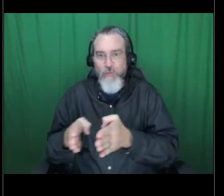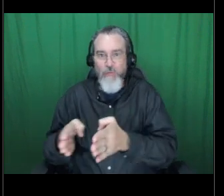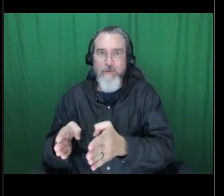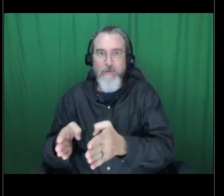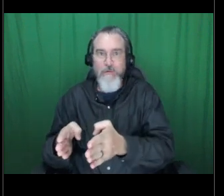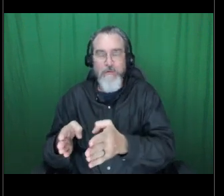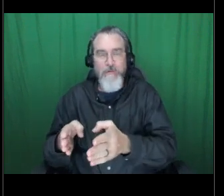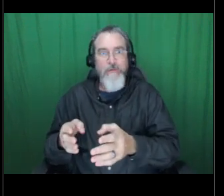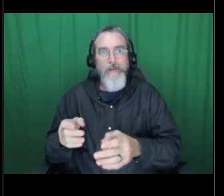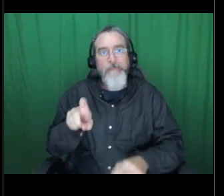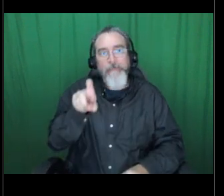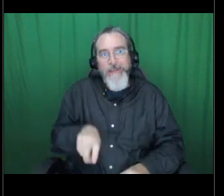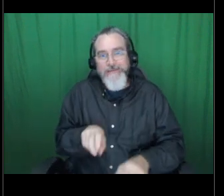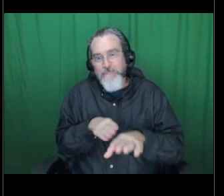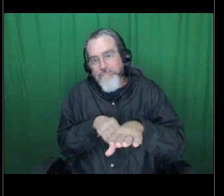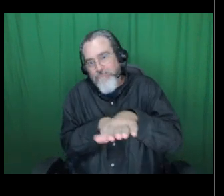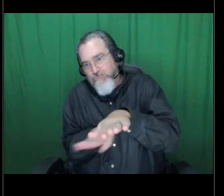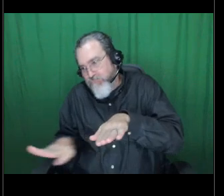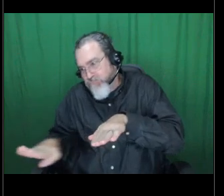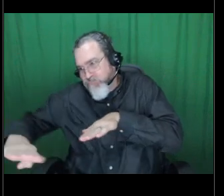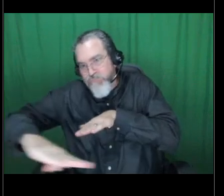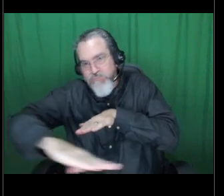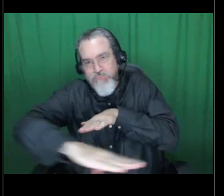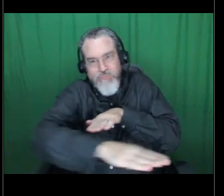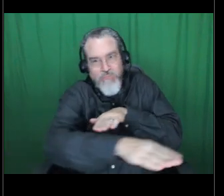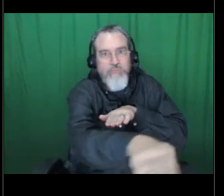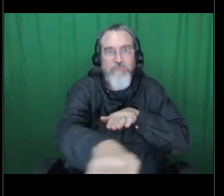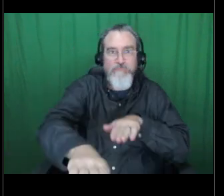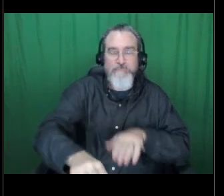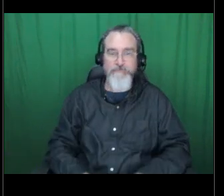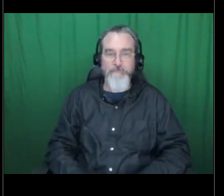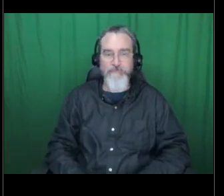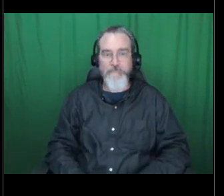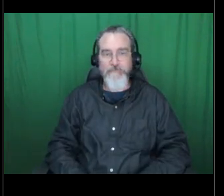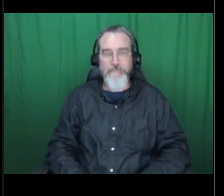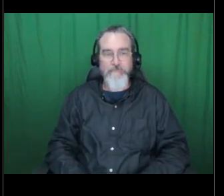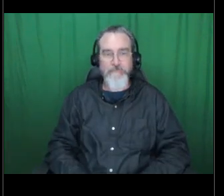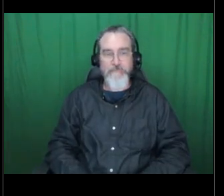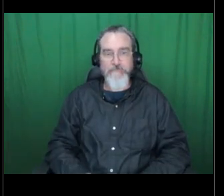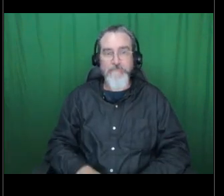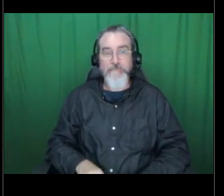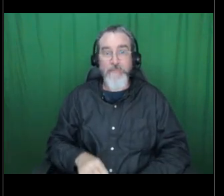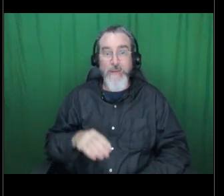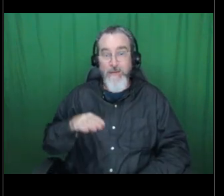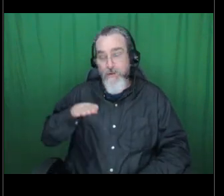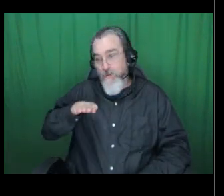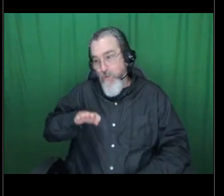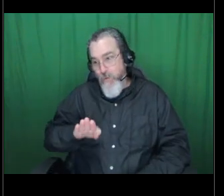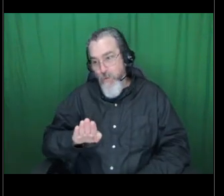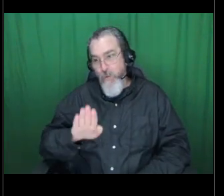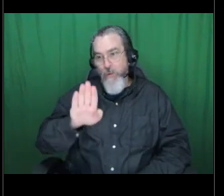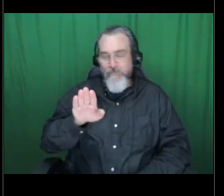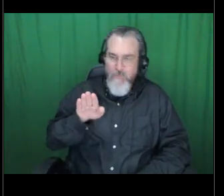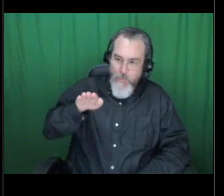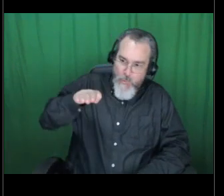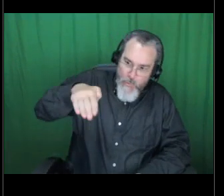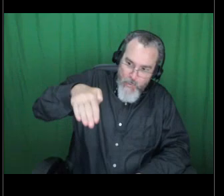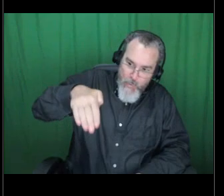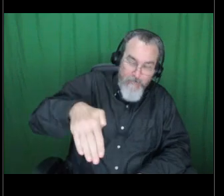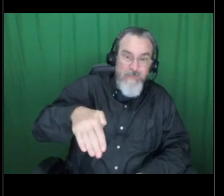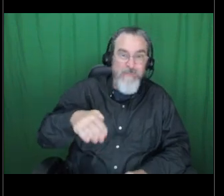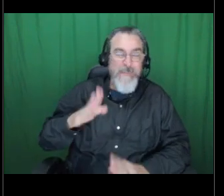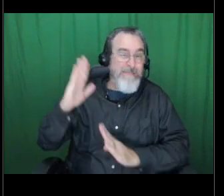go around obstructions. The maximum running slope of an accessible route is